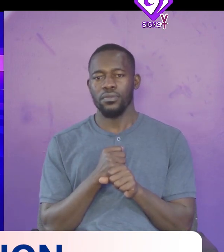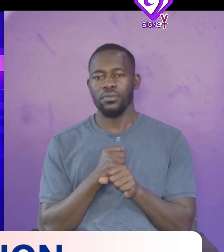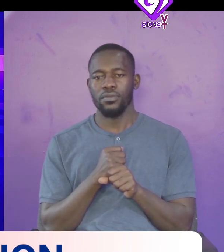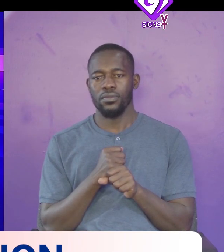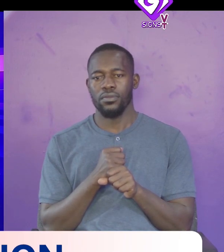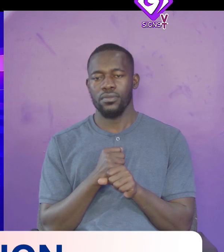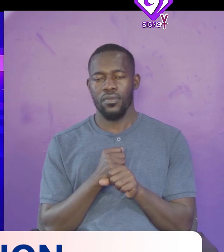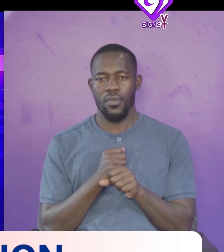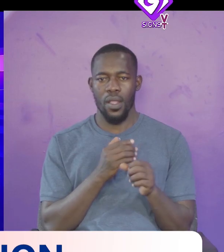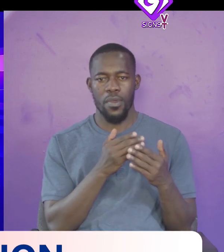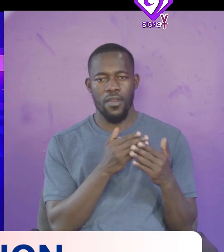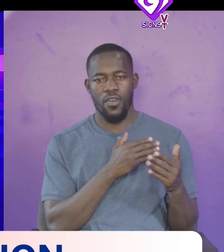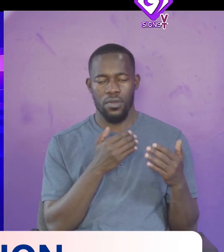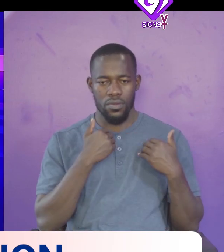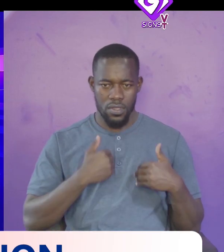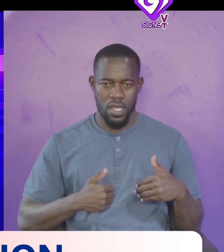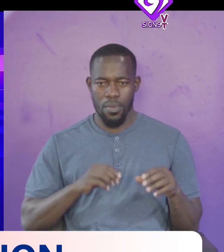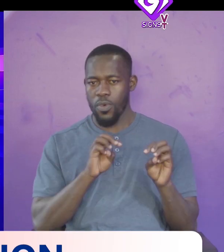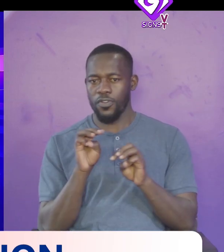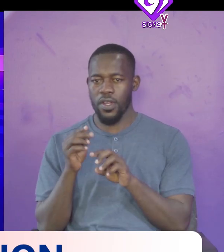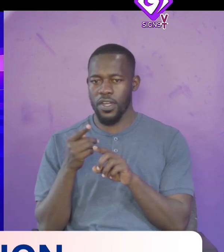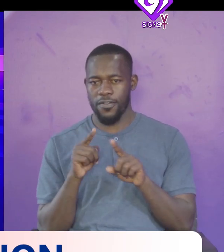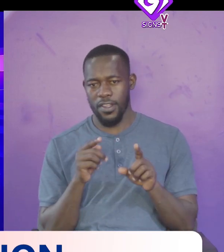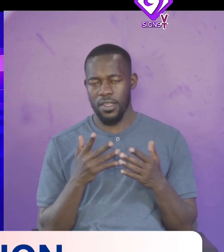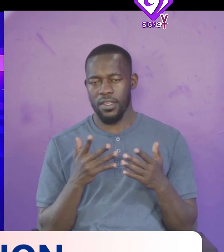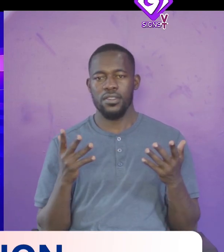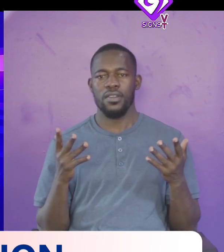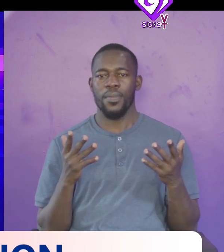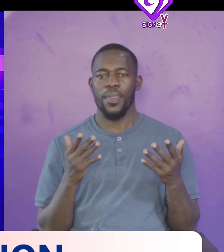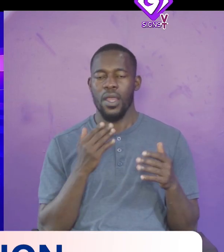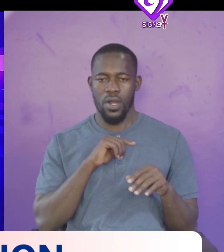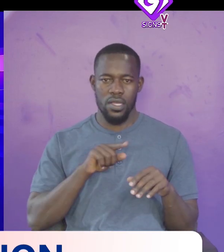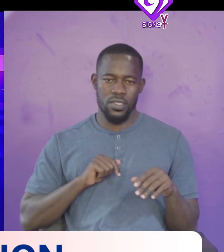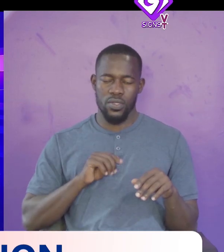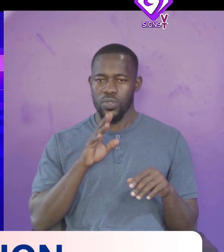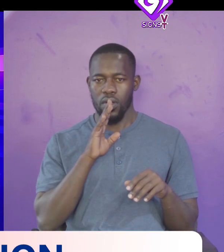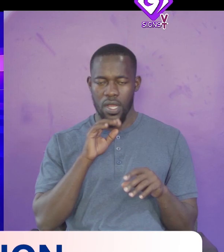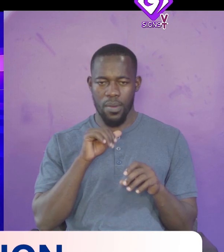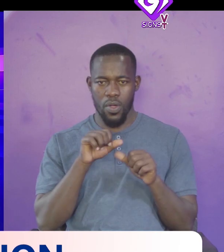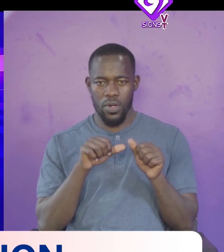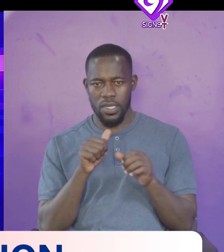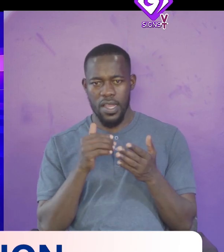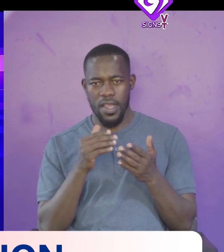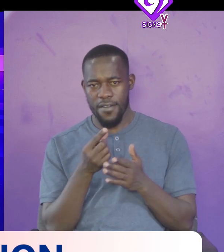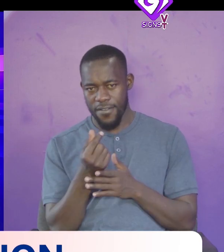I move to sampling, some of the highlights, I want us to talk about a few places like